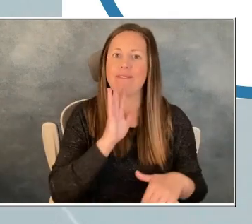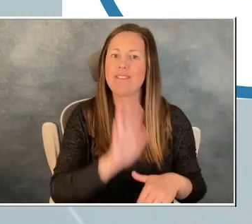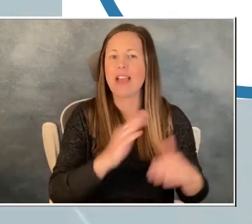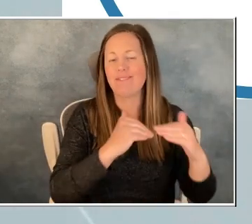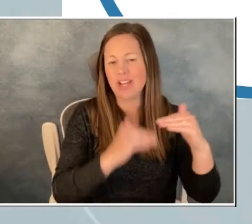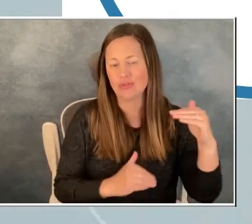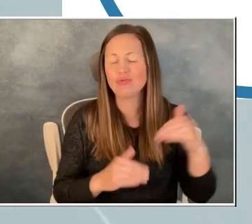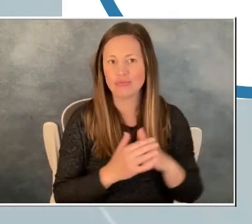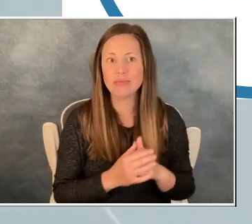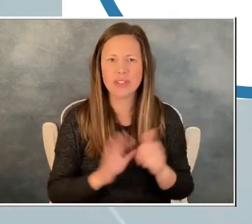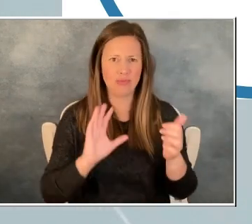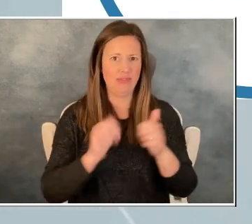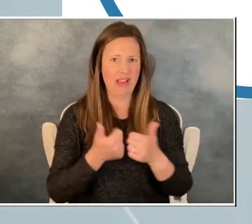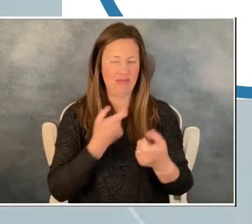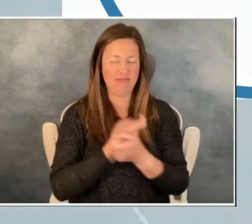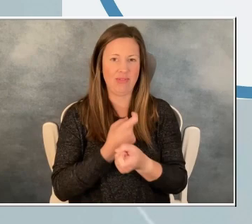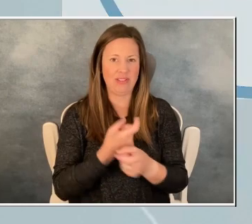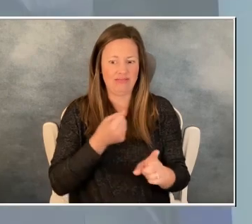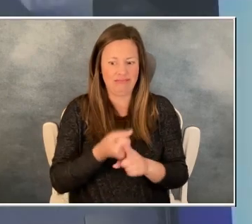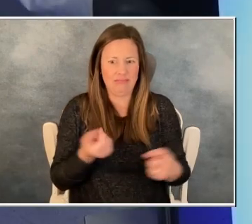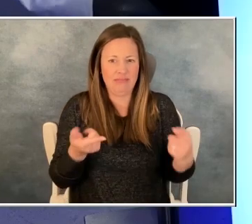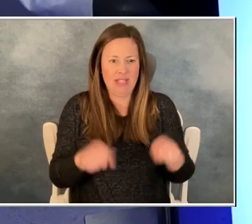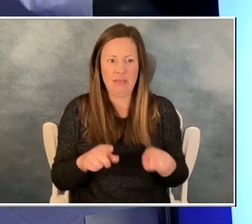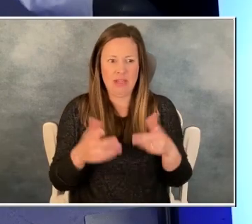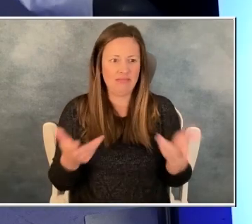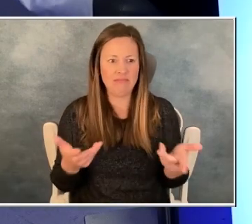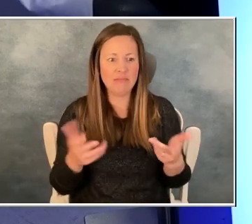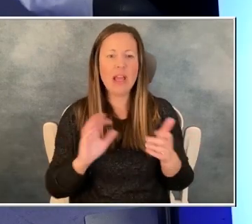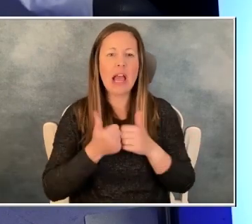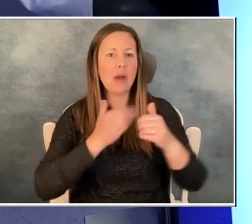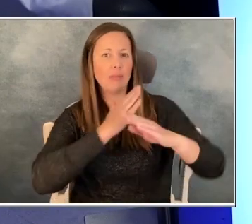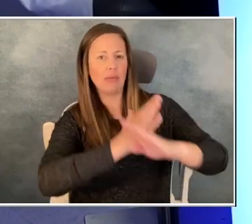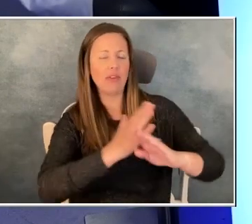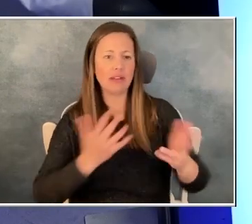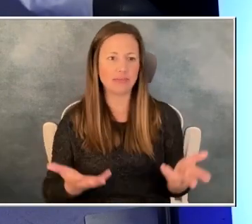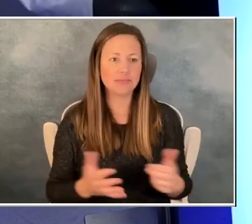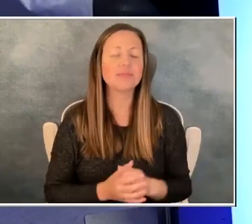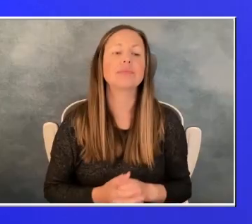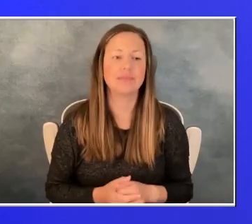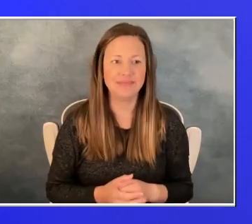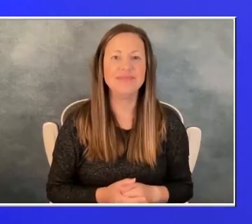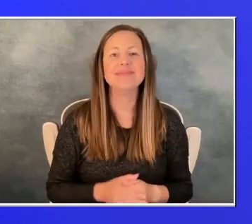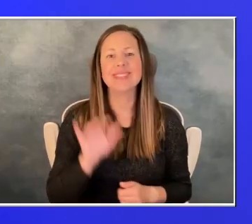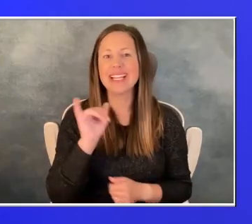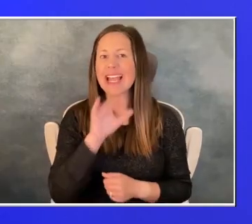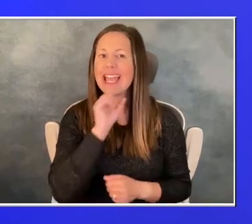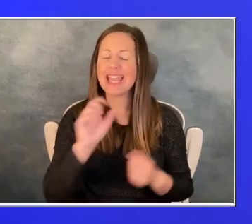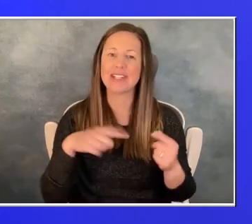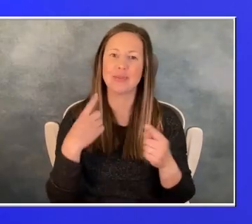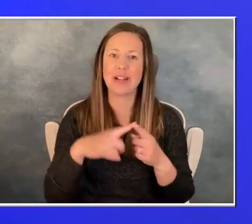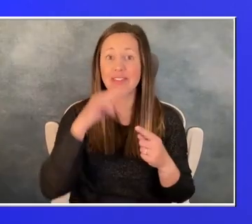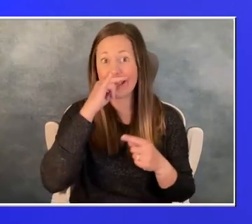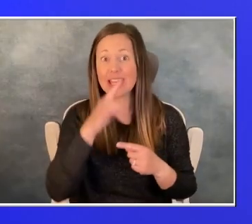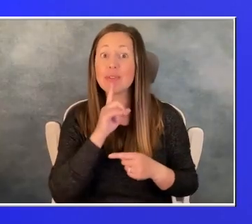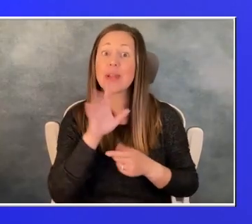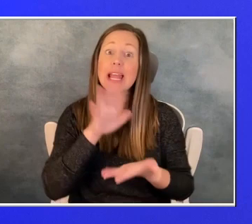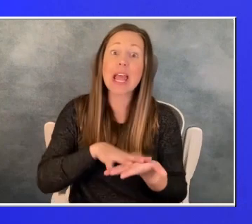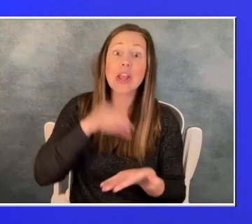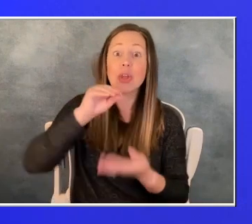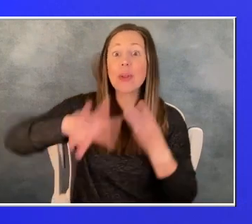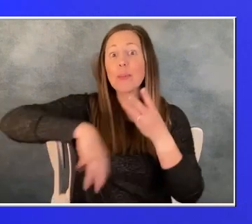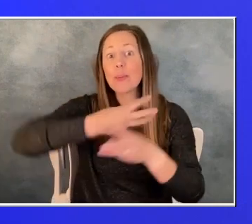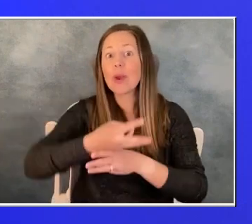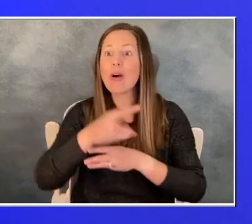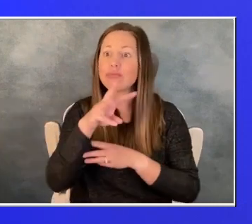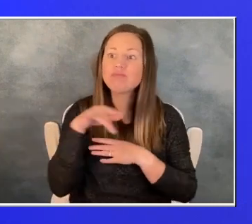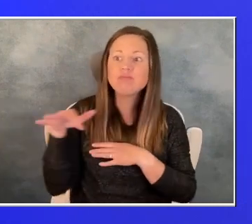poisonings happen most commonly, and how can we prevent them? So this is the age for kids where they are learning about the world and exploring it,